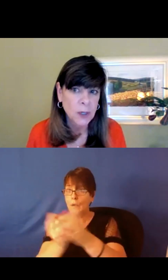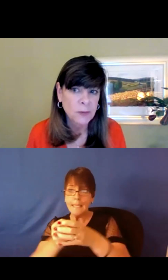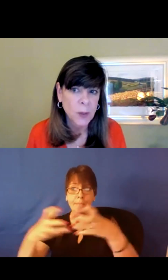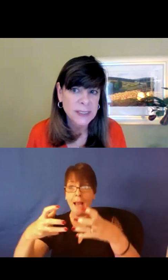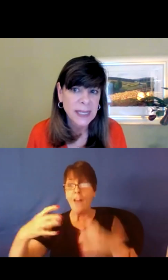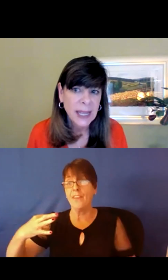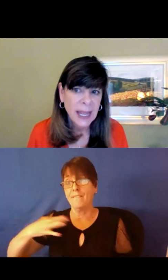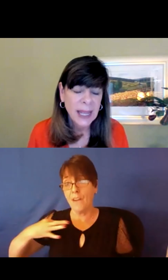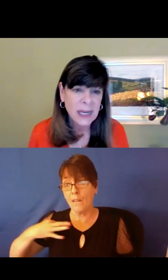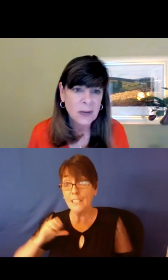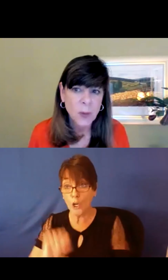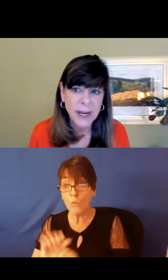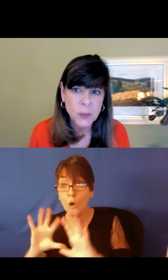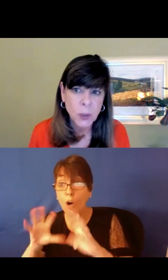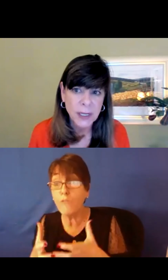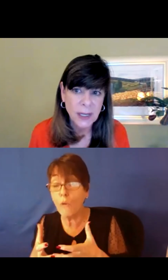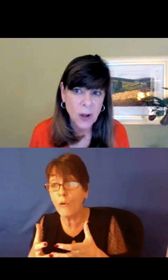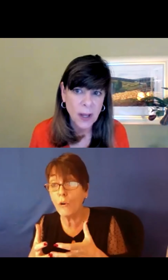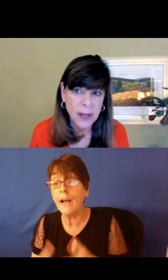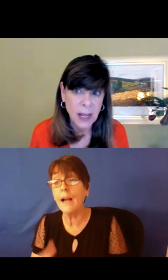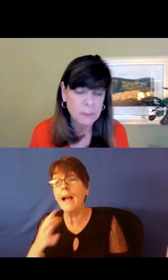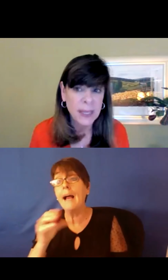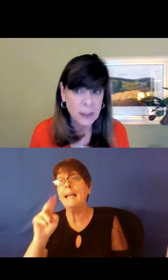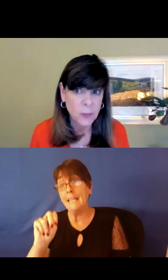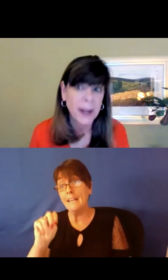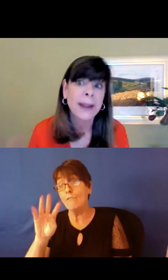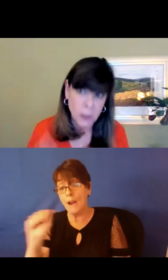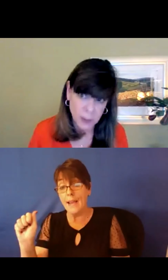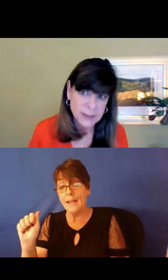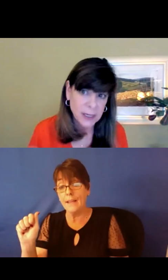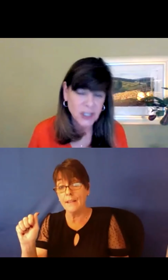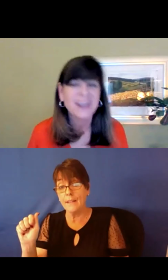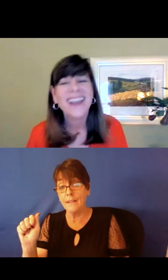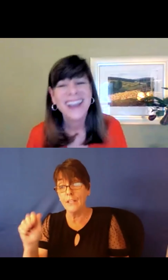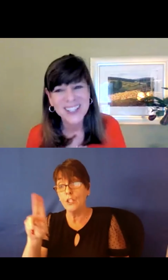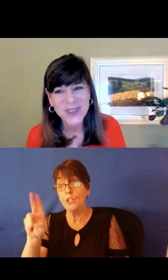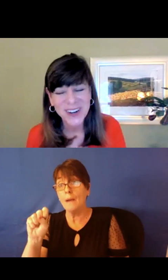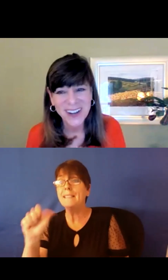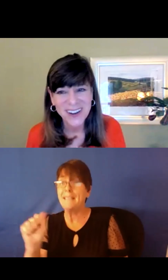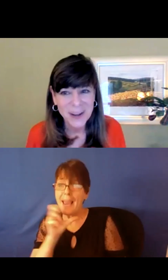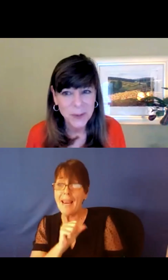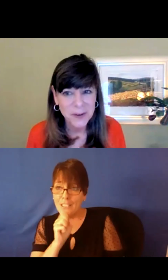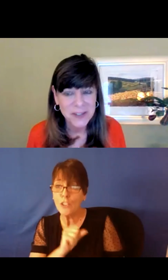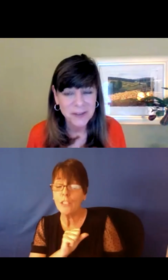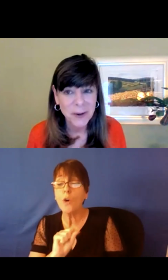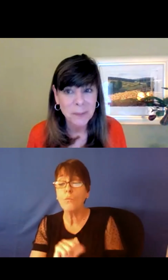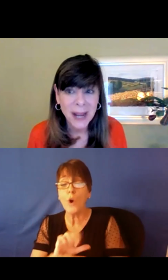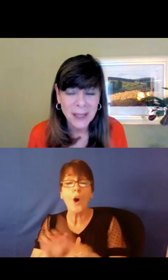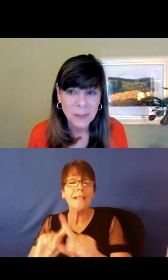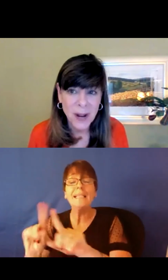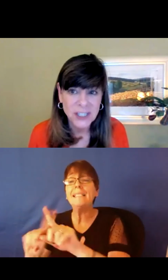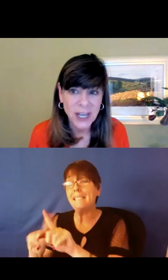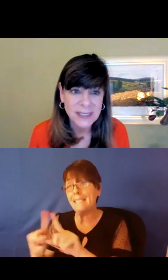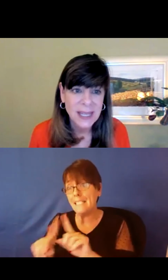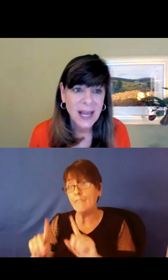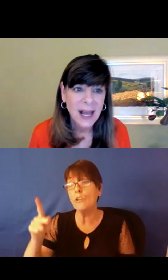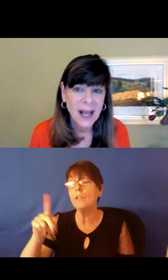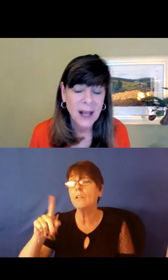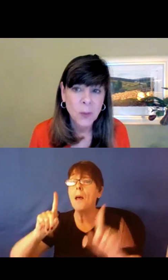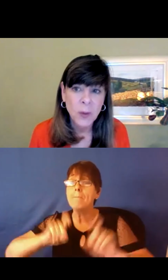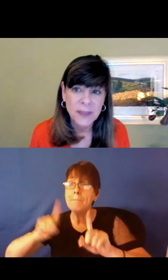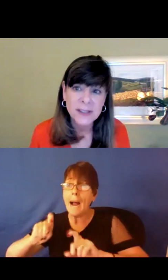volunteer workforce. And N4A is working on, N4A, US Aging, is working on a number of different pilot